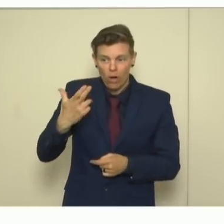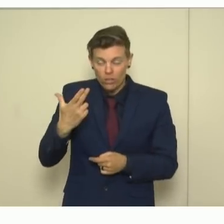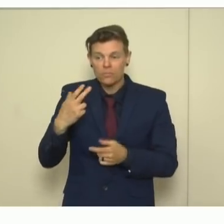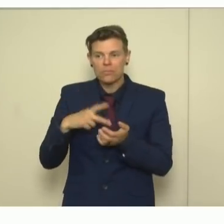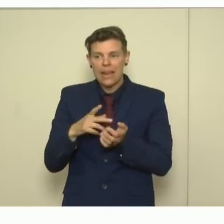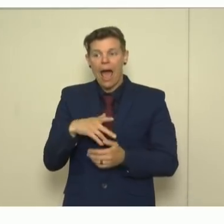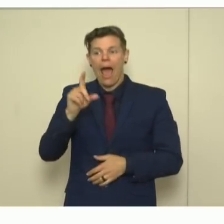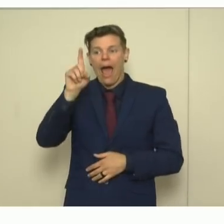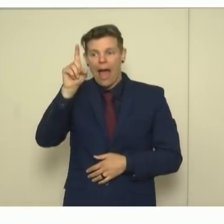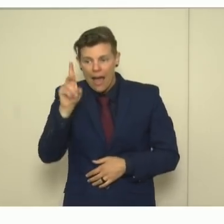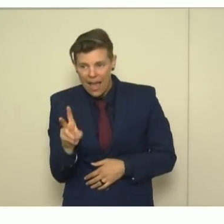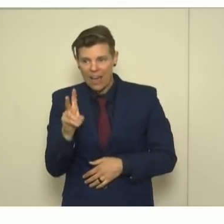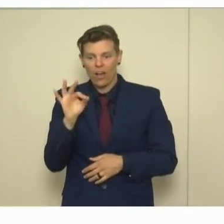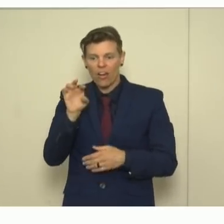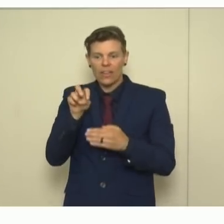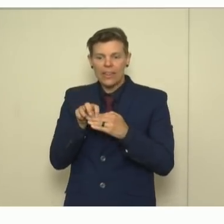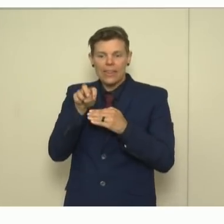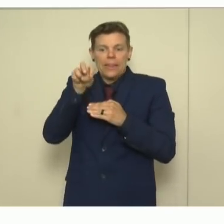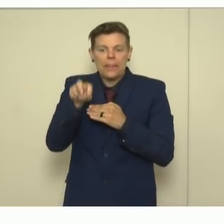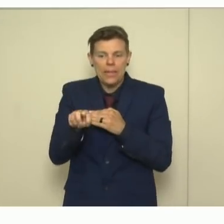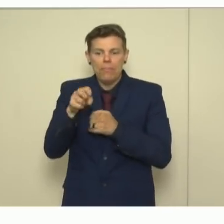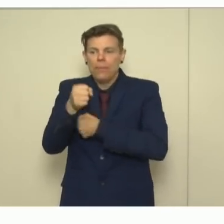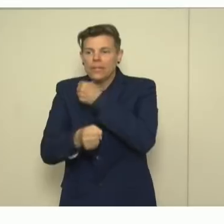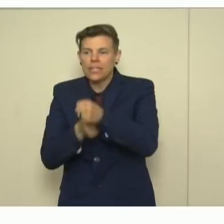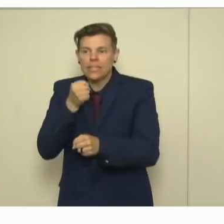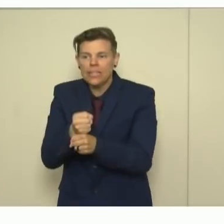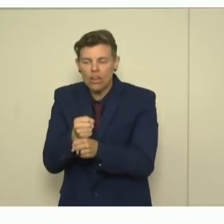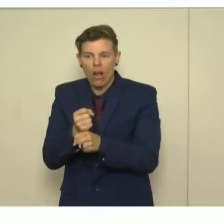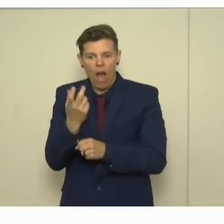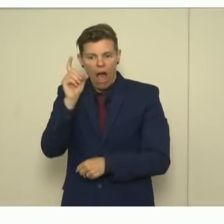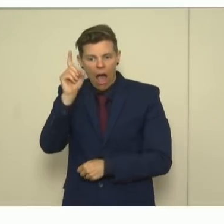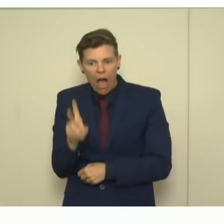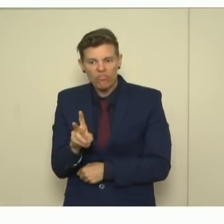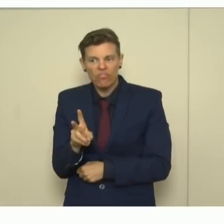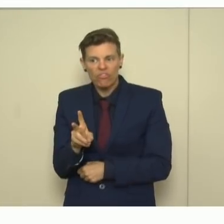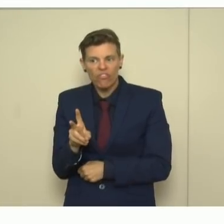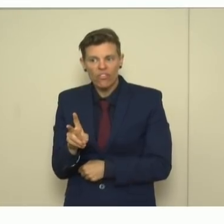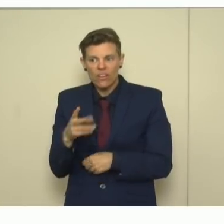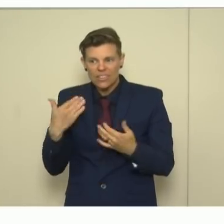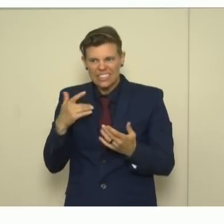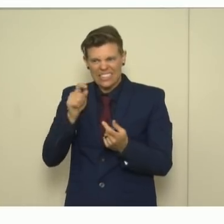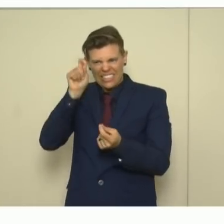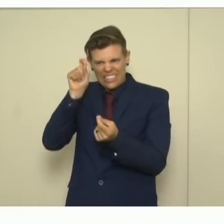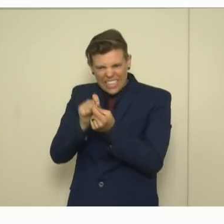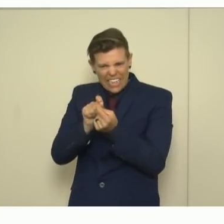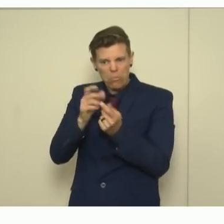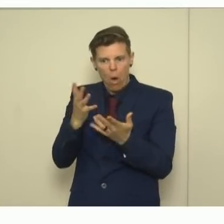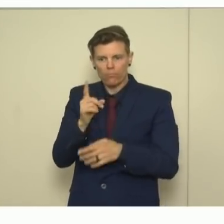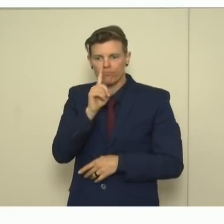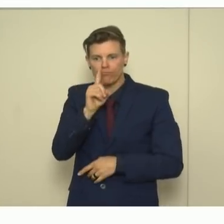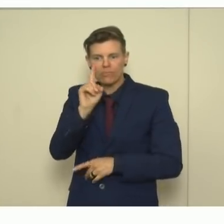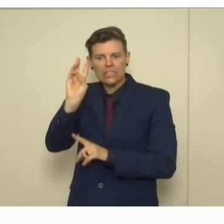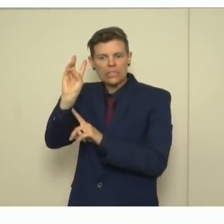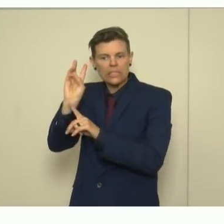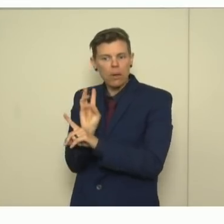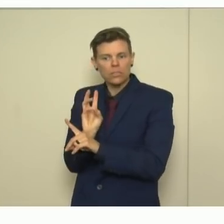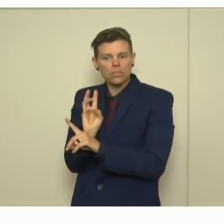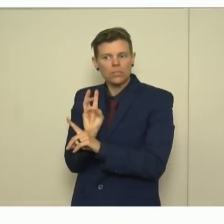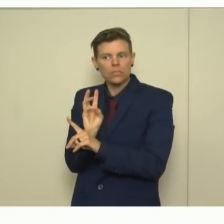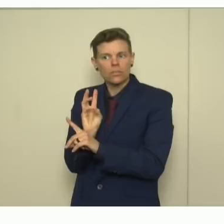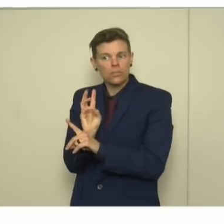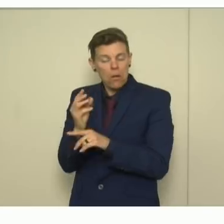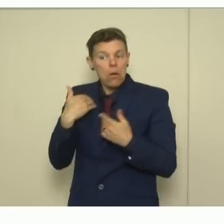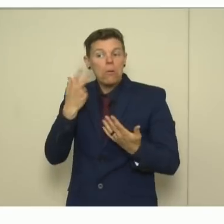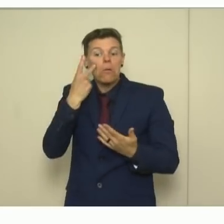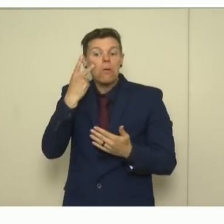6 months. We're into our second 6 months, and hopefully there won't be too many more 6-month periods after that. Might be